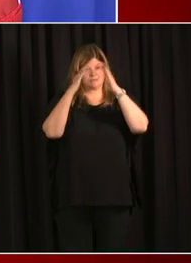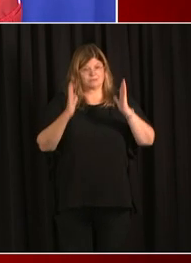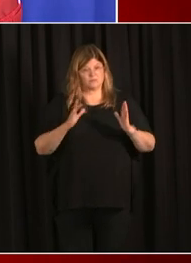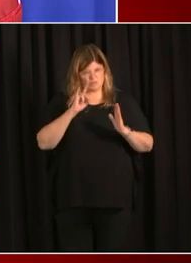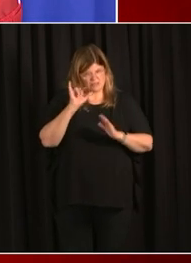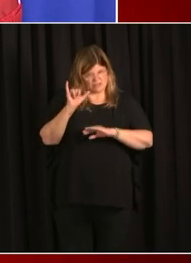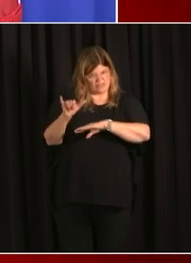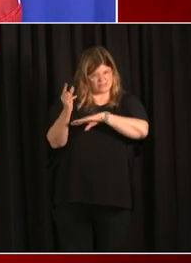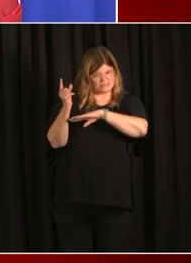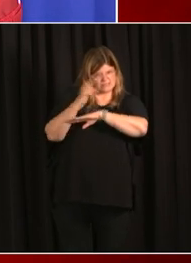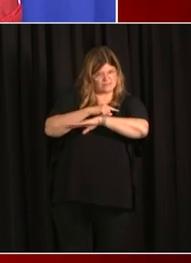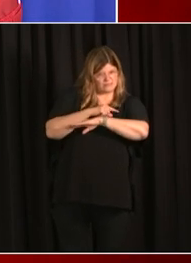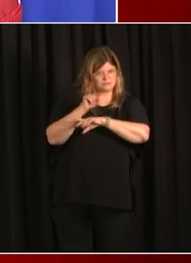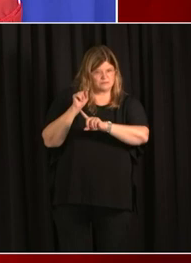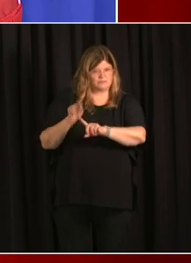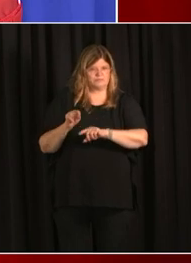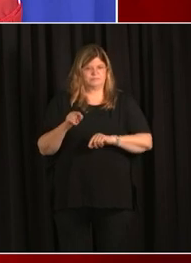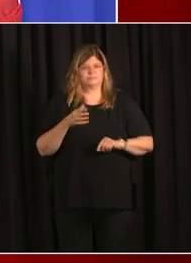that day,